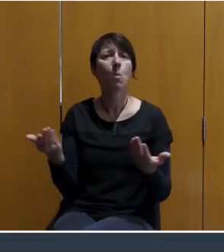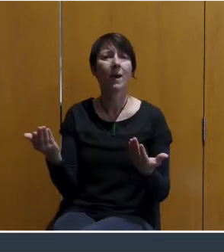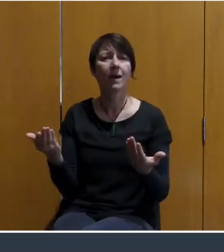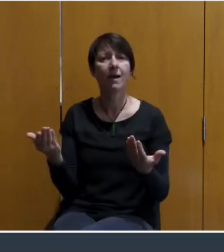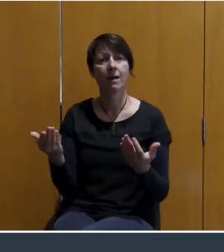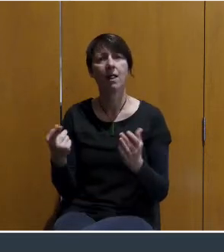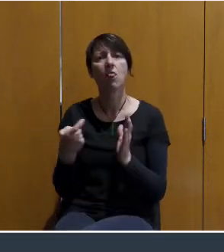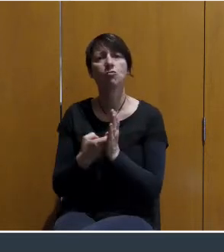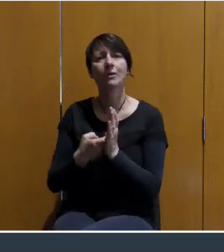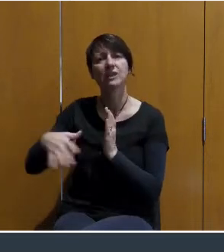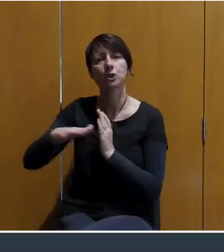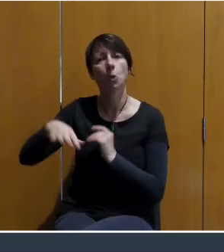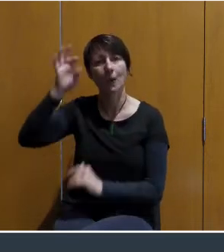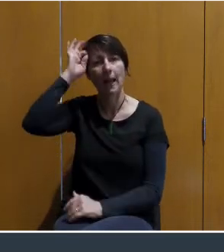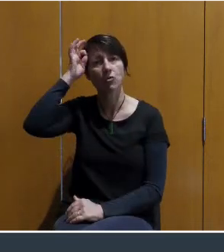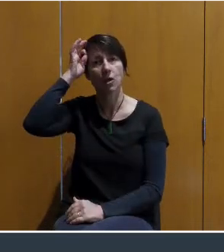the signs down the bottom there.